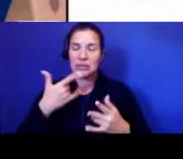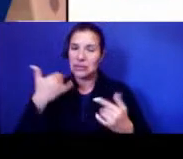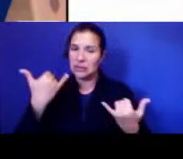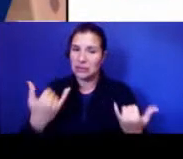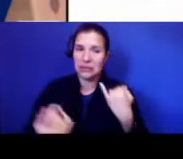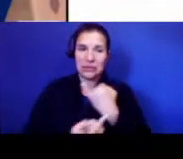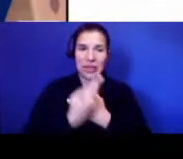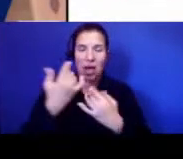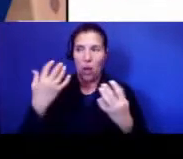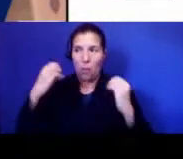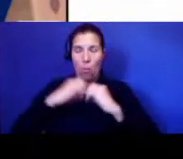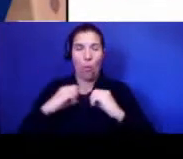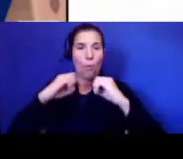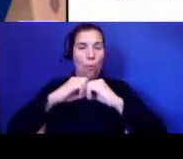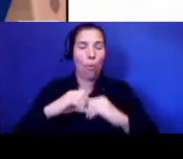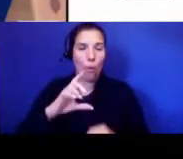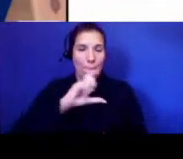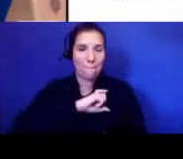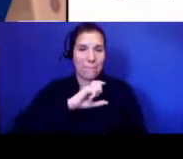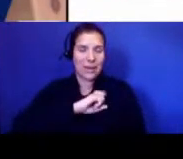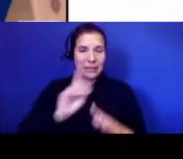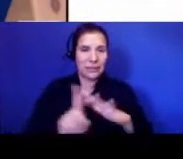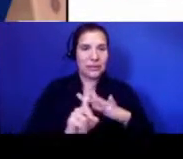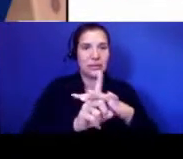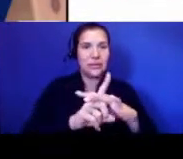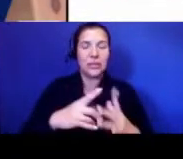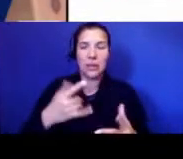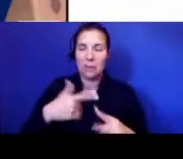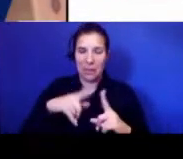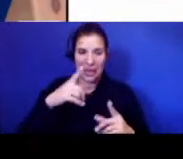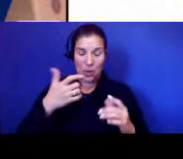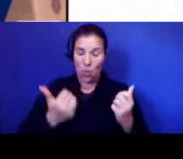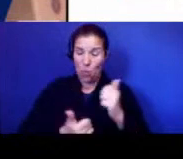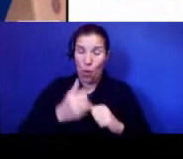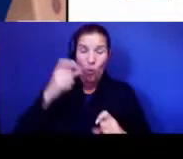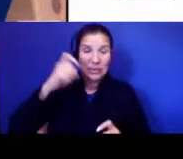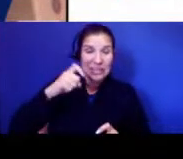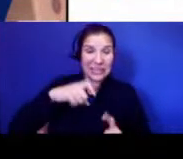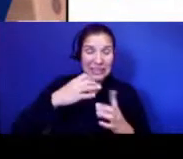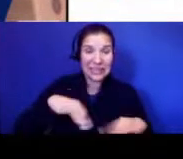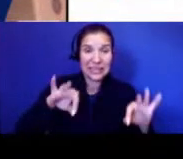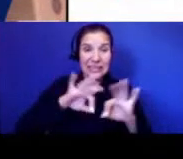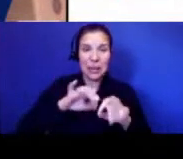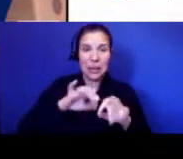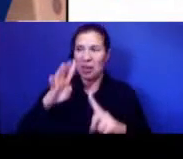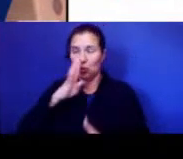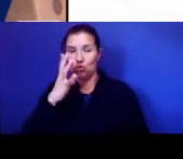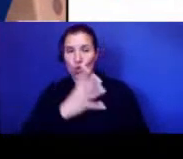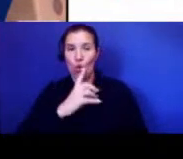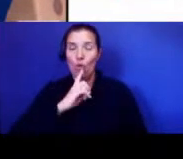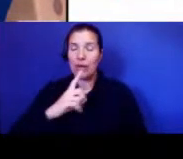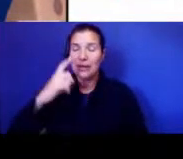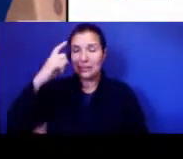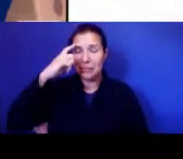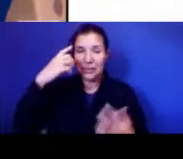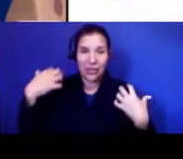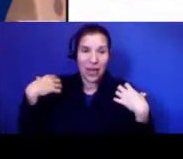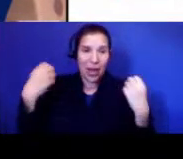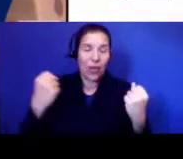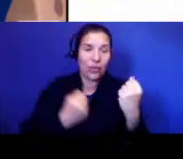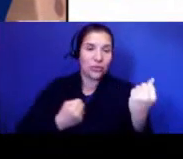police presence. And what is most needed but ignored is expanded mental health support for students living